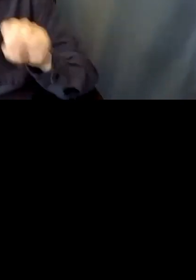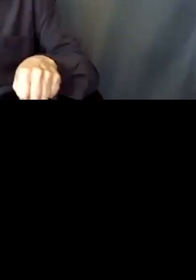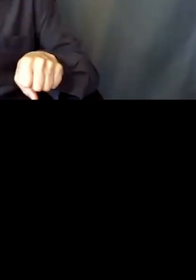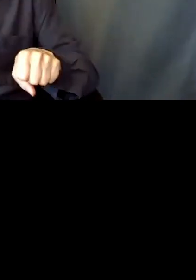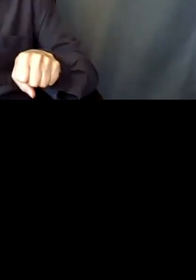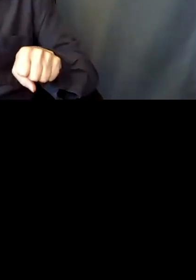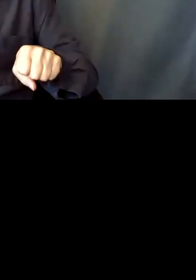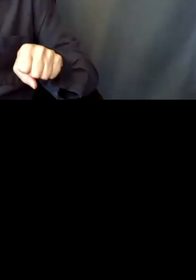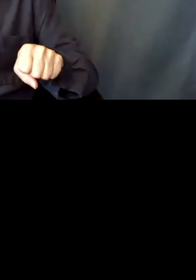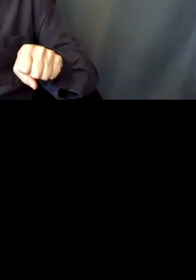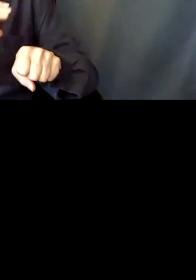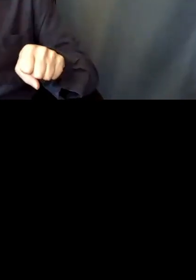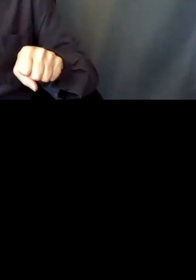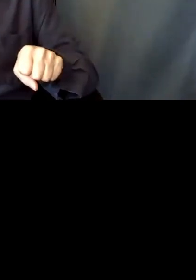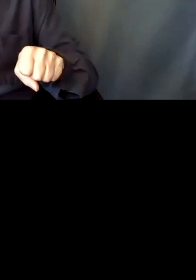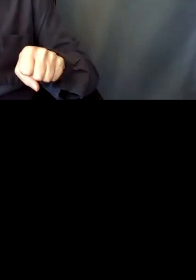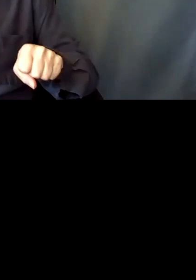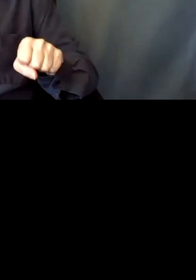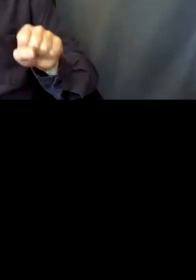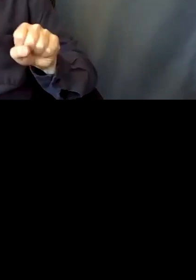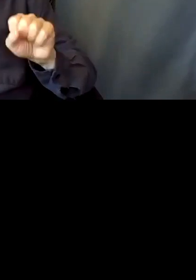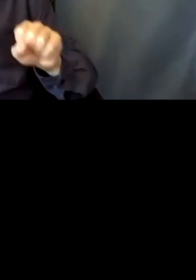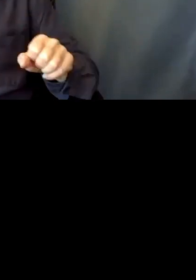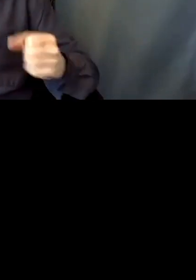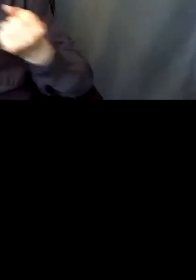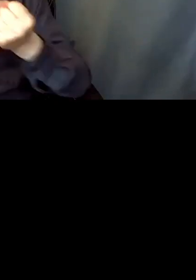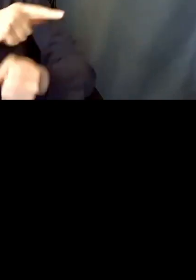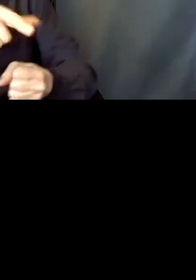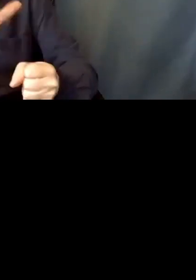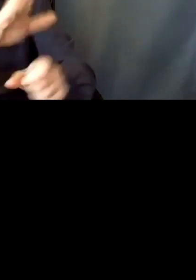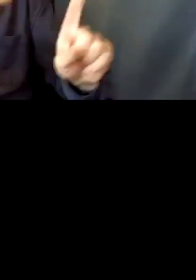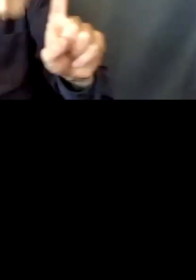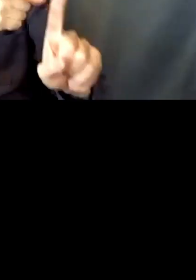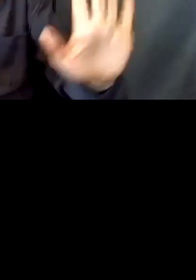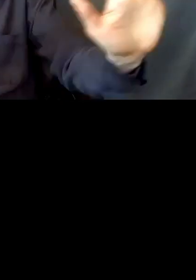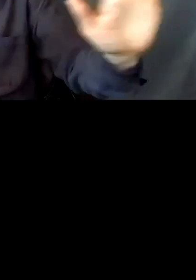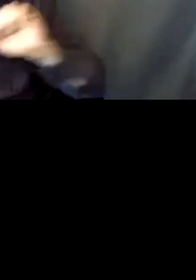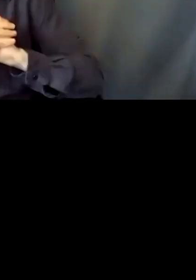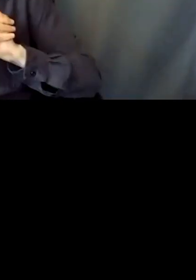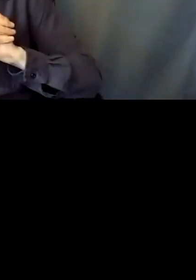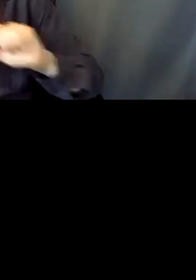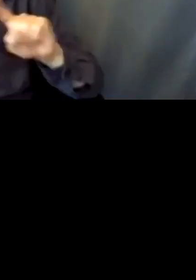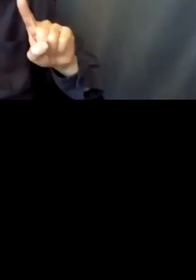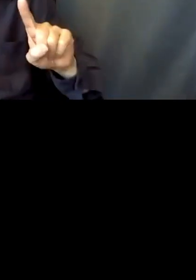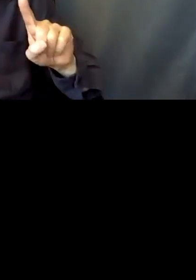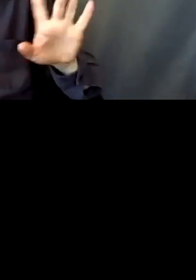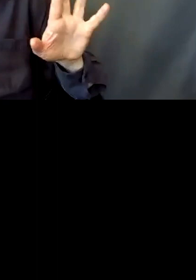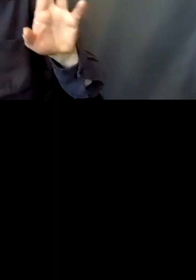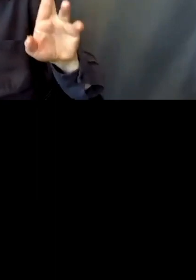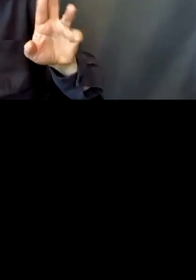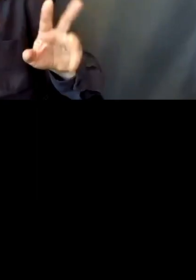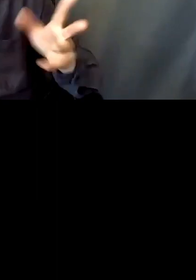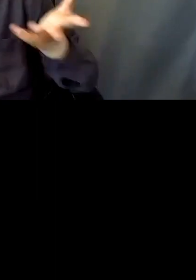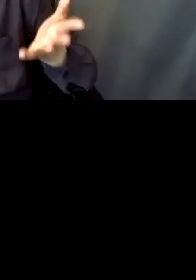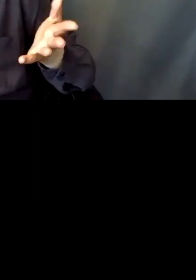then we're going to support you in this particular goal that you want to go after. But here's some things we're hoping that you'll consider,